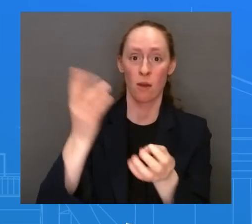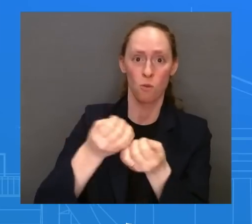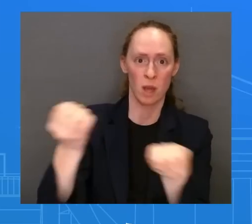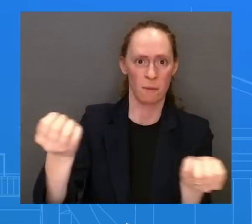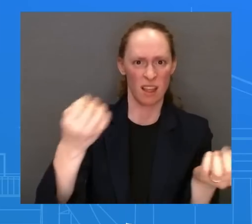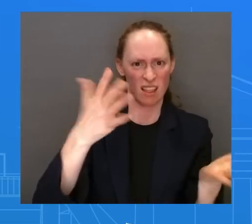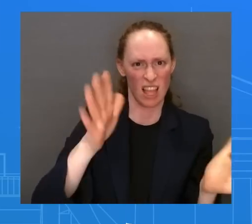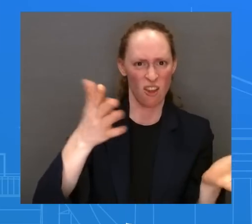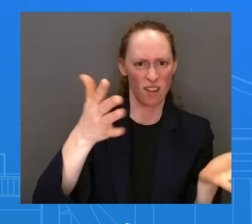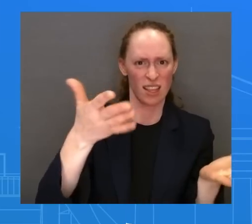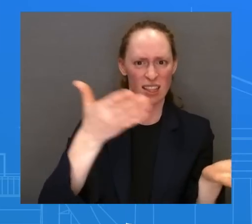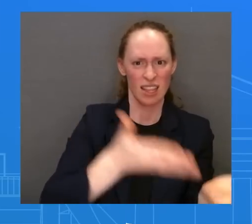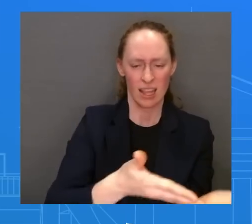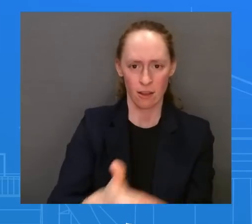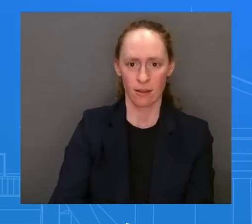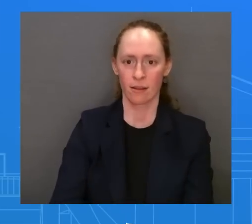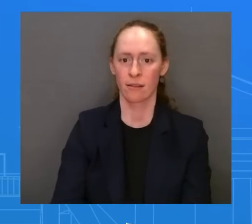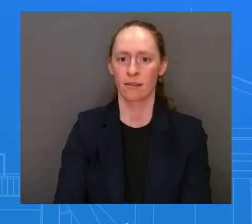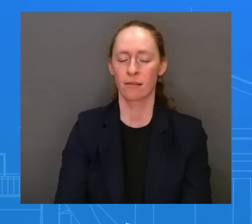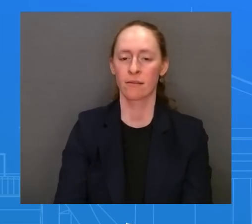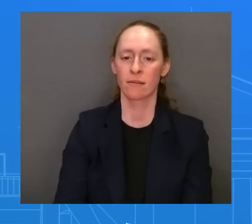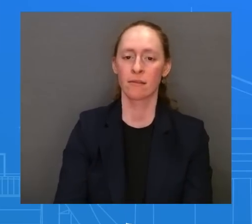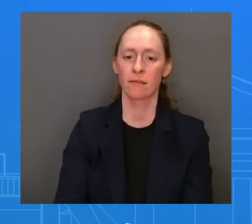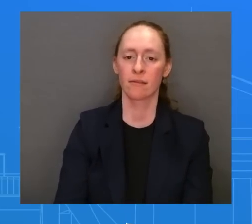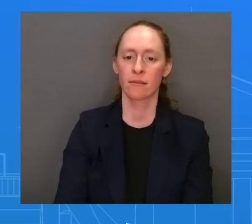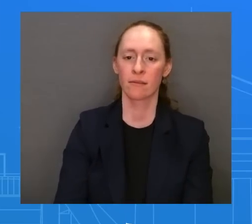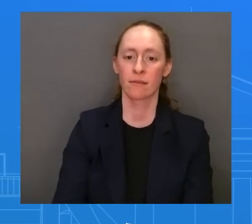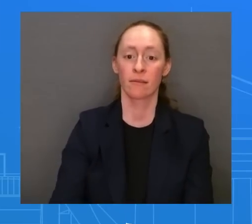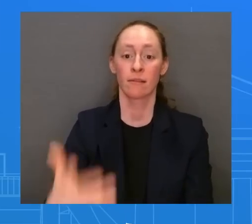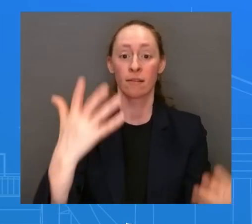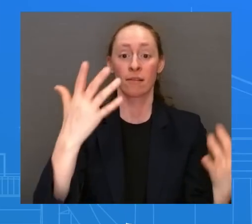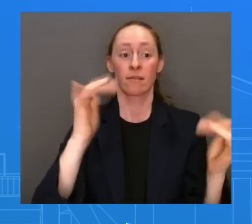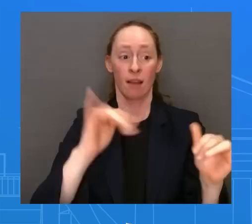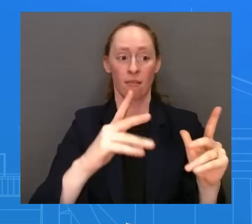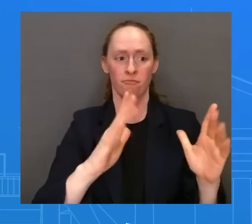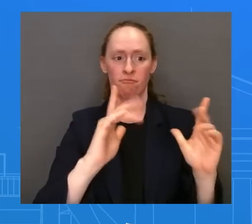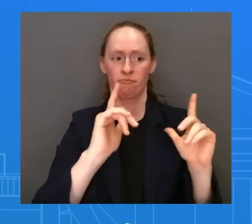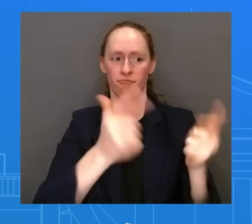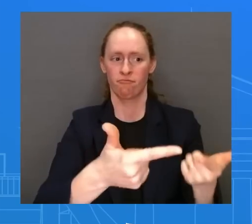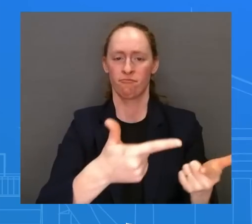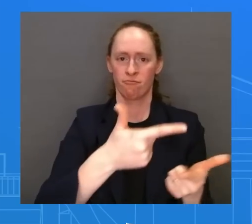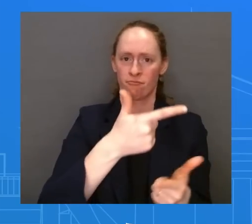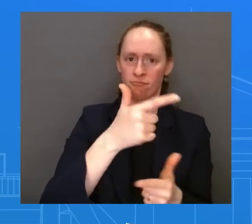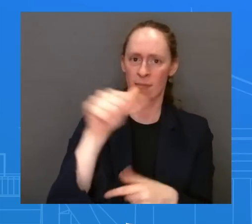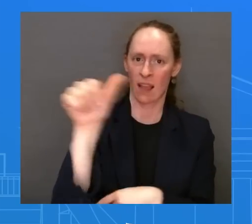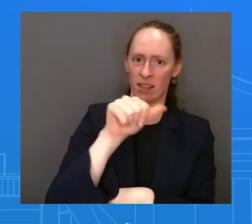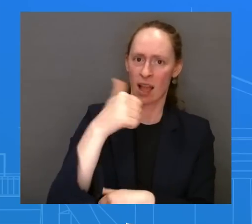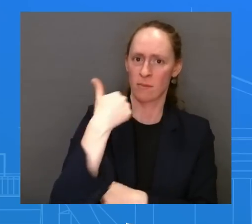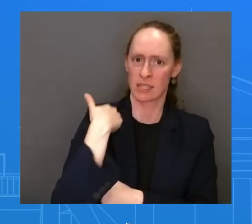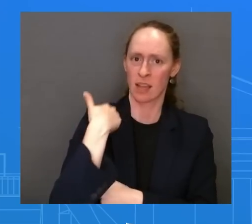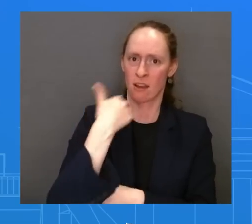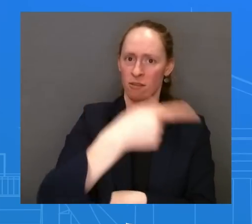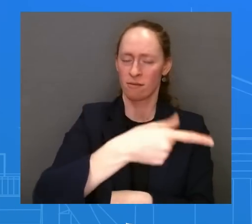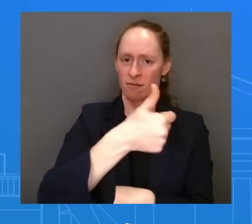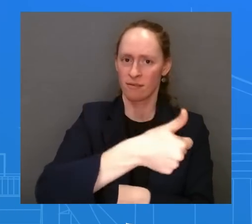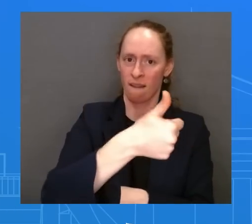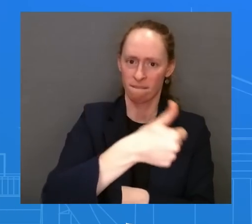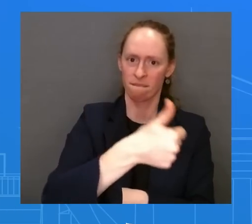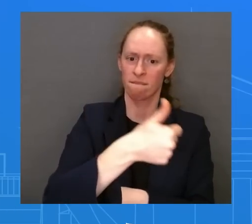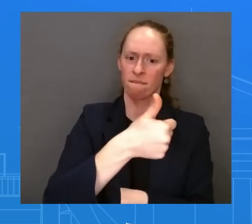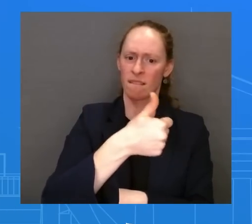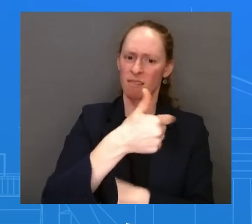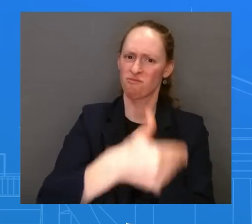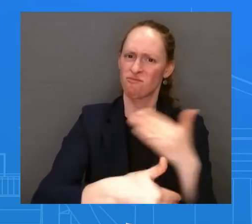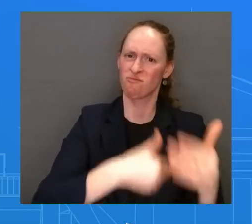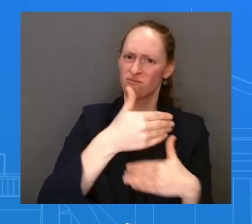thoughtful orderly way all the way from Spring well Into Summer Once you turn it over